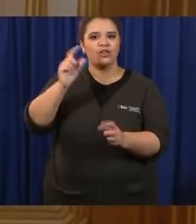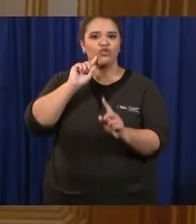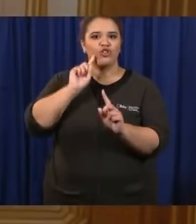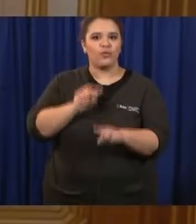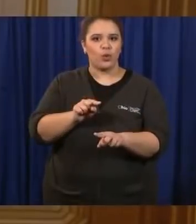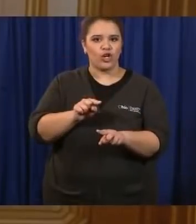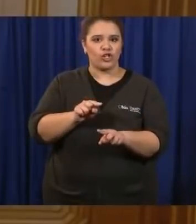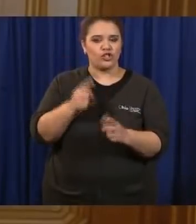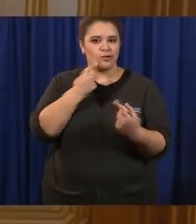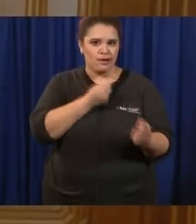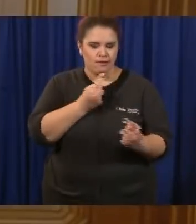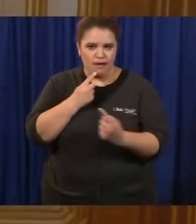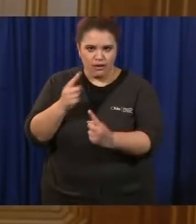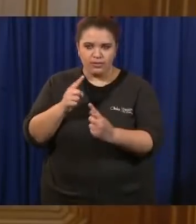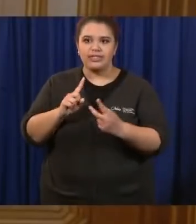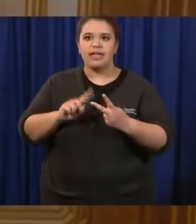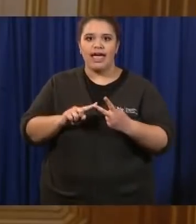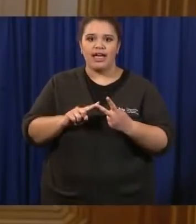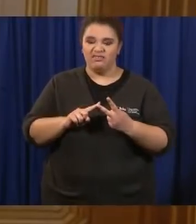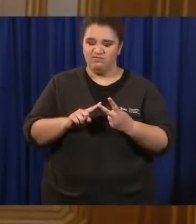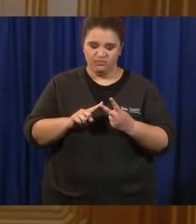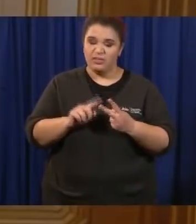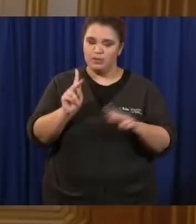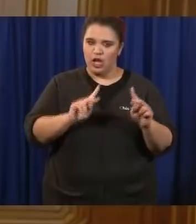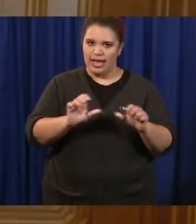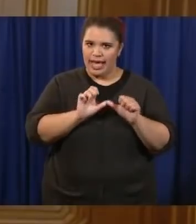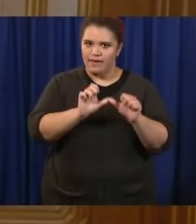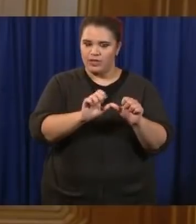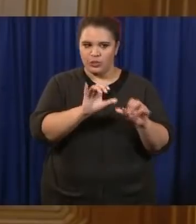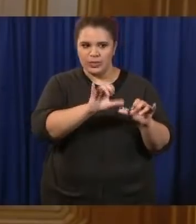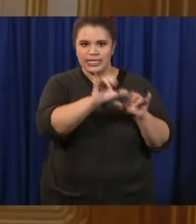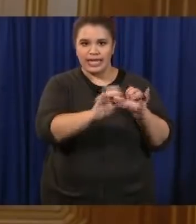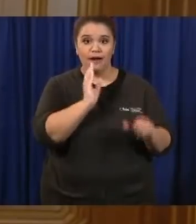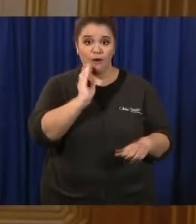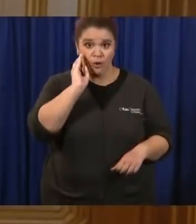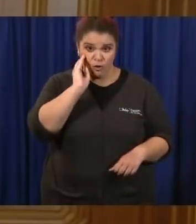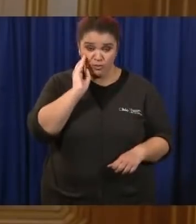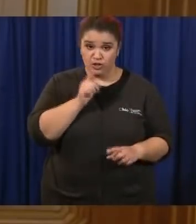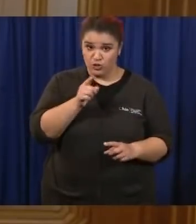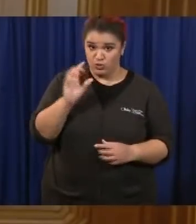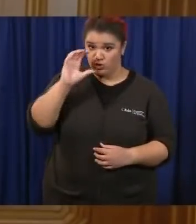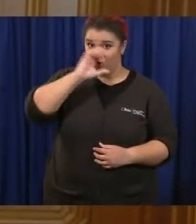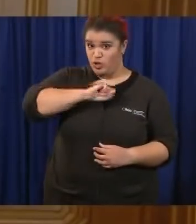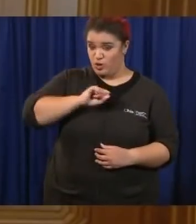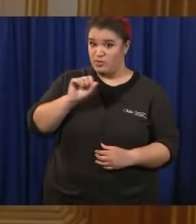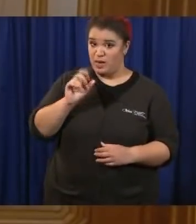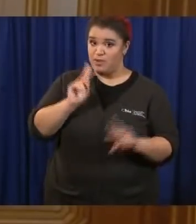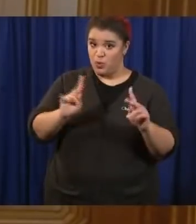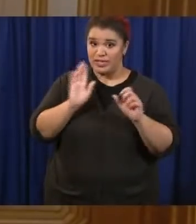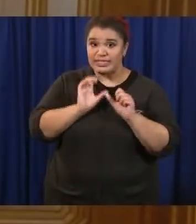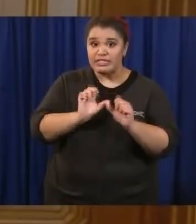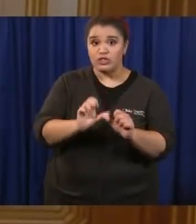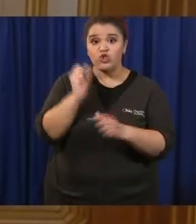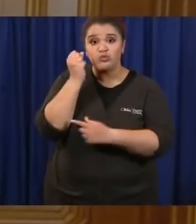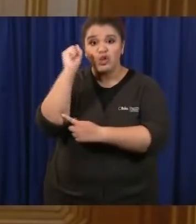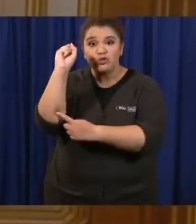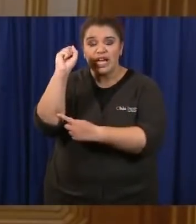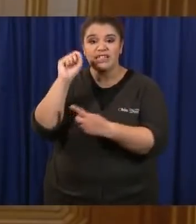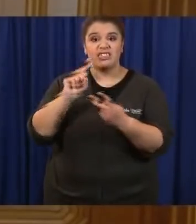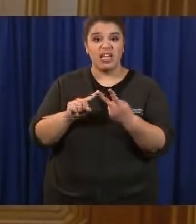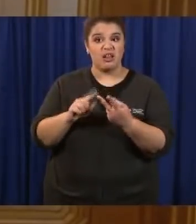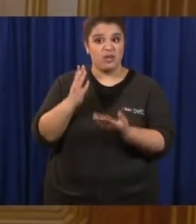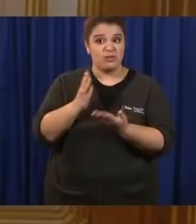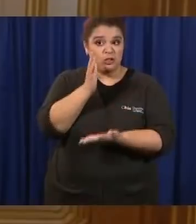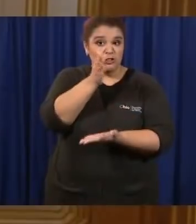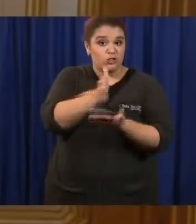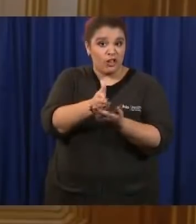continues? And how do you counter that and prevent compliance from dropping off? Well, first of all, my wife Fran and I